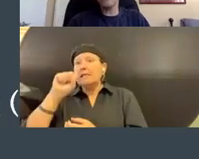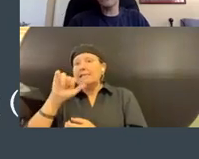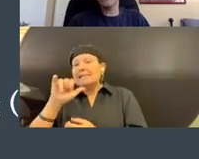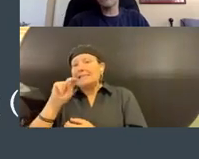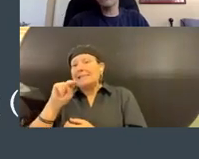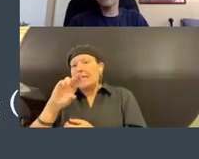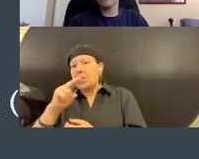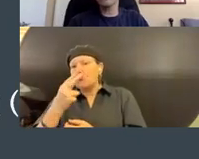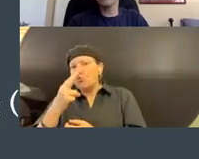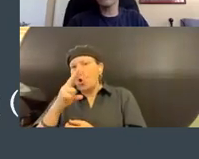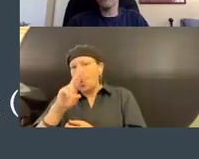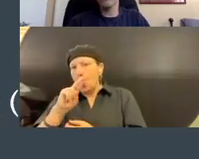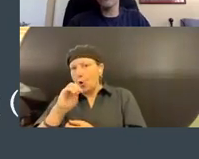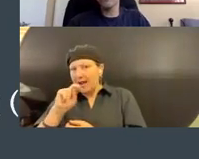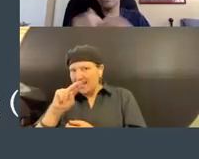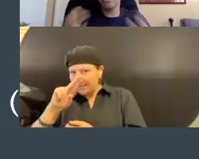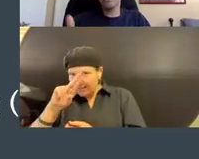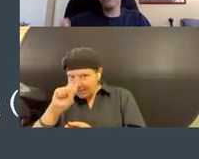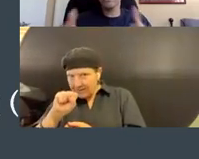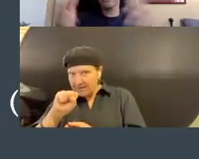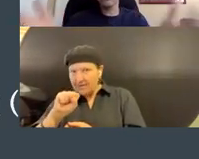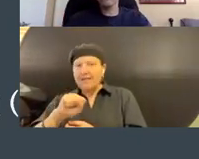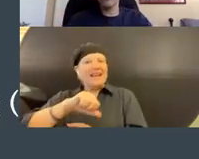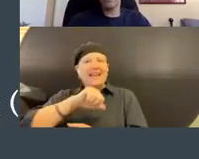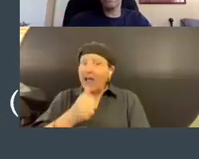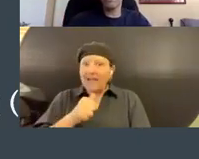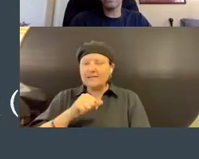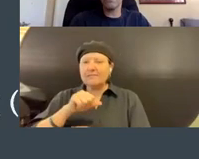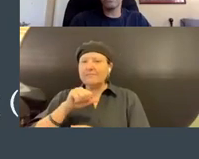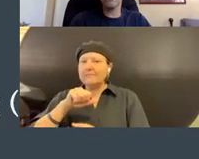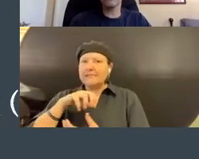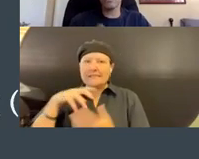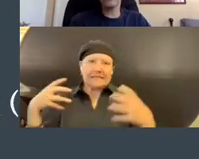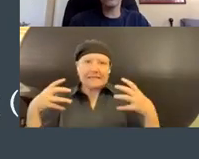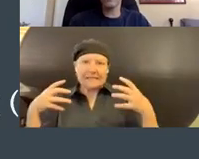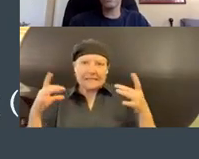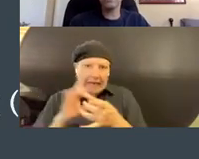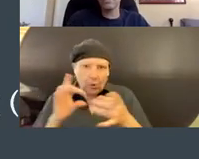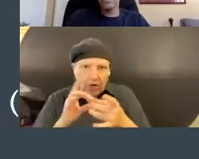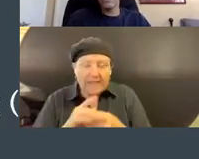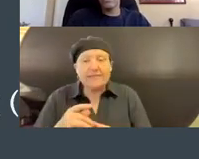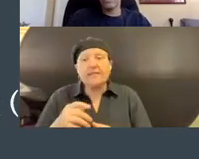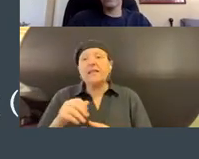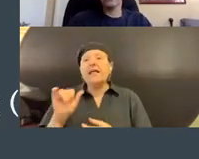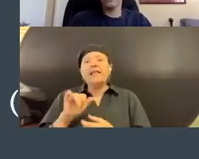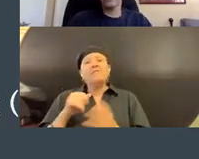what that basically means is this: when the teacher is right in front, like for example, how I am right now, and I'm talking to you guys and